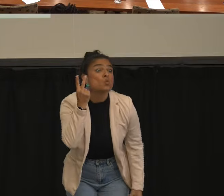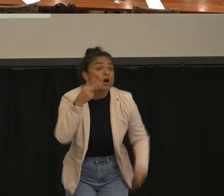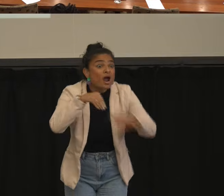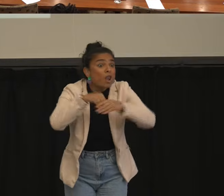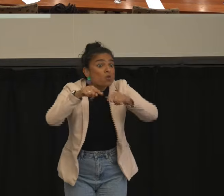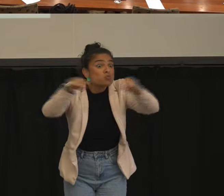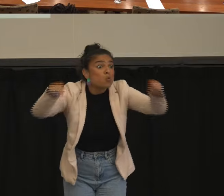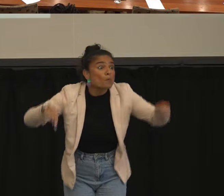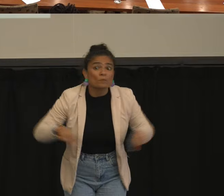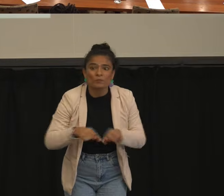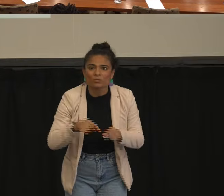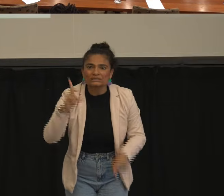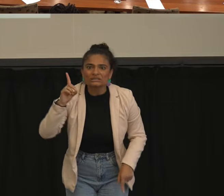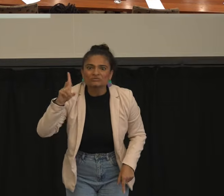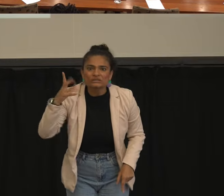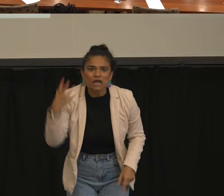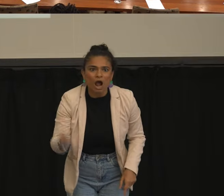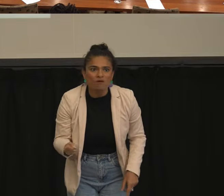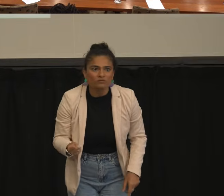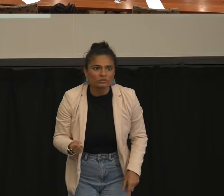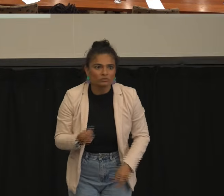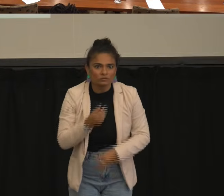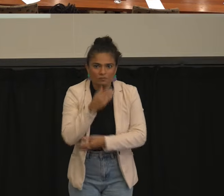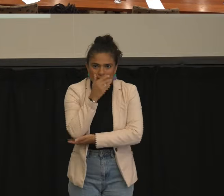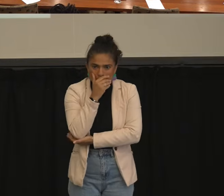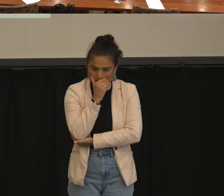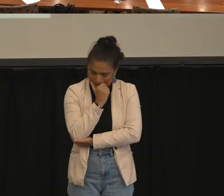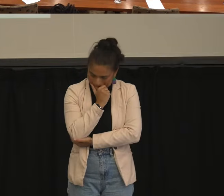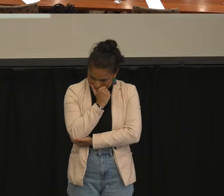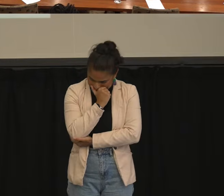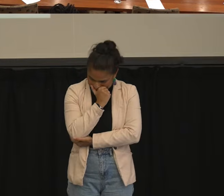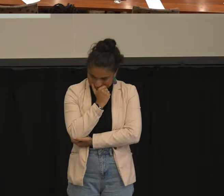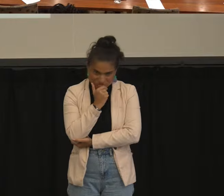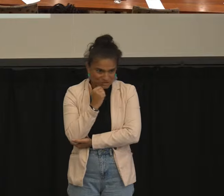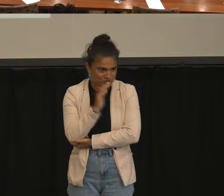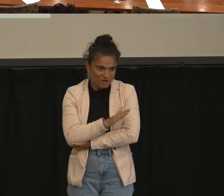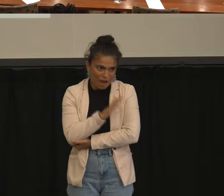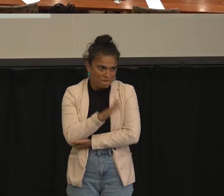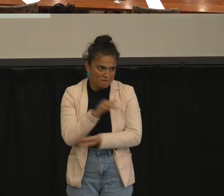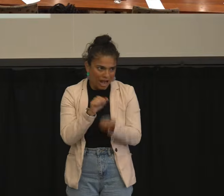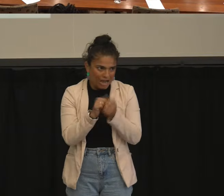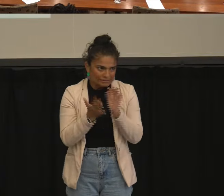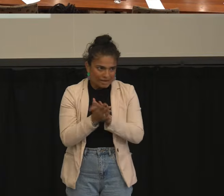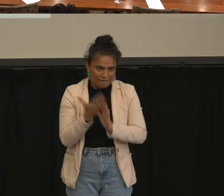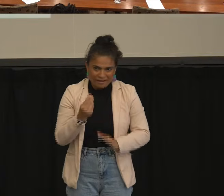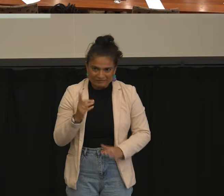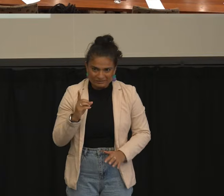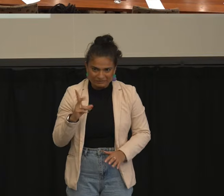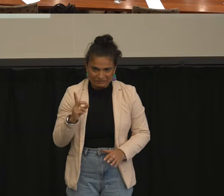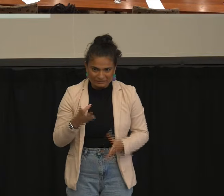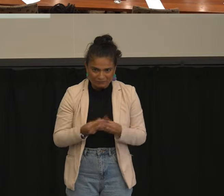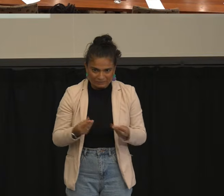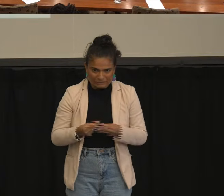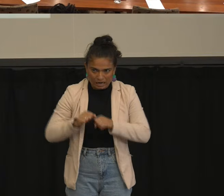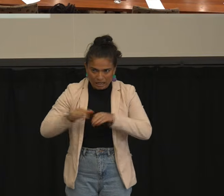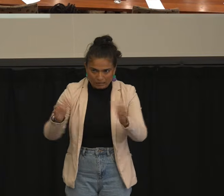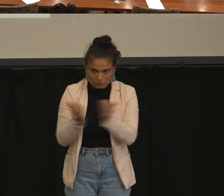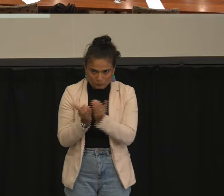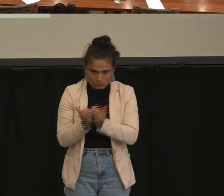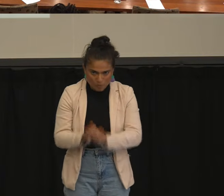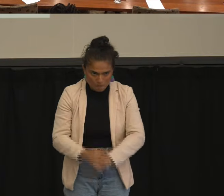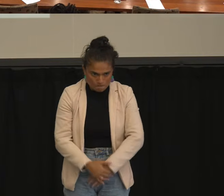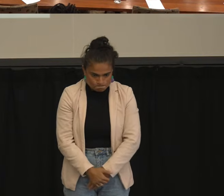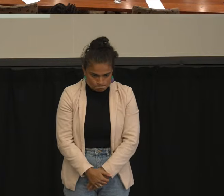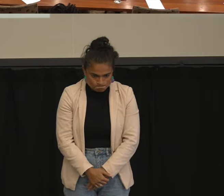Only 2 people here have. 2 in the room that still have DVD players. Shame, guys. We have